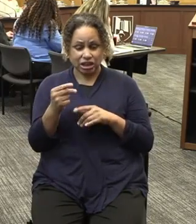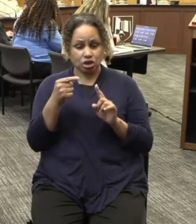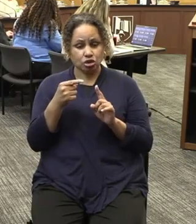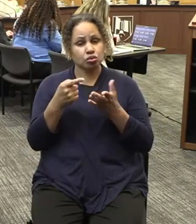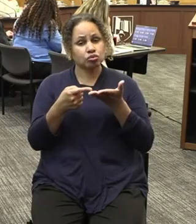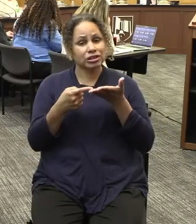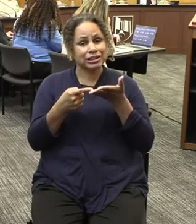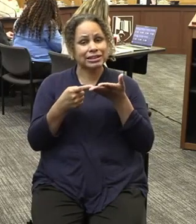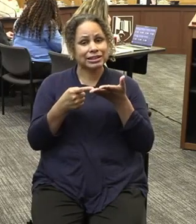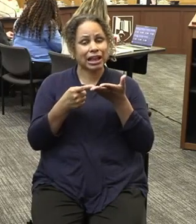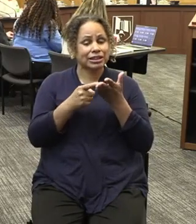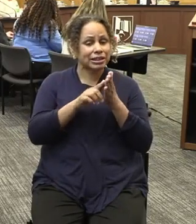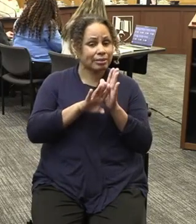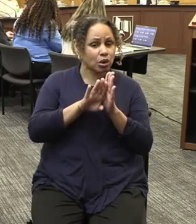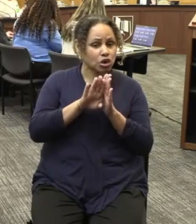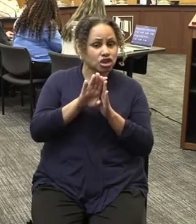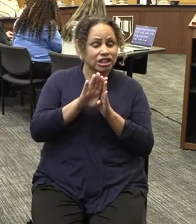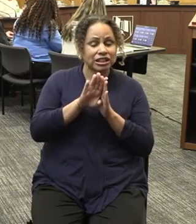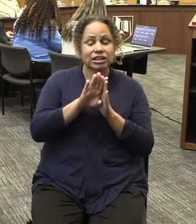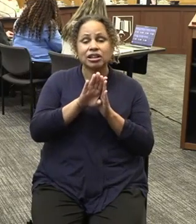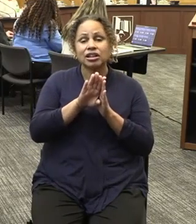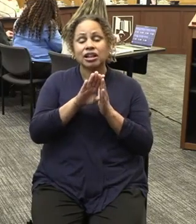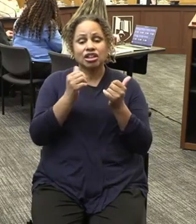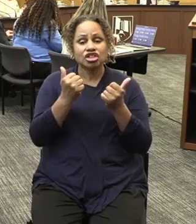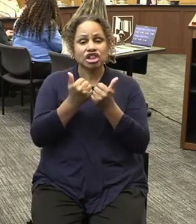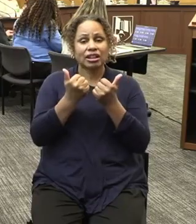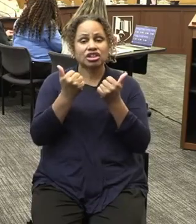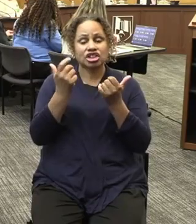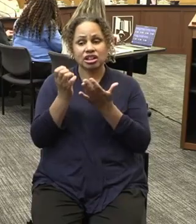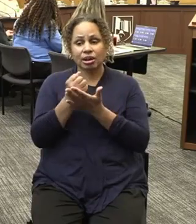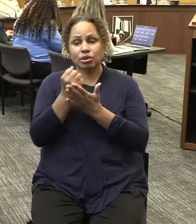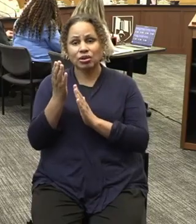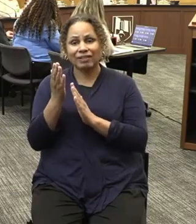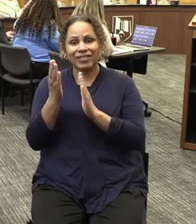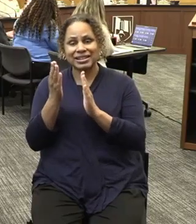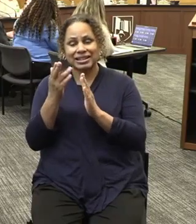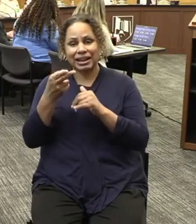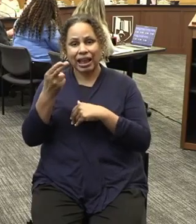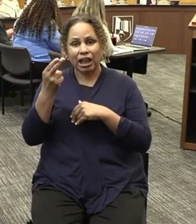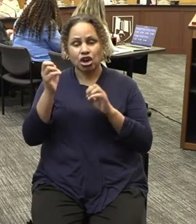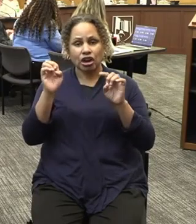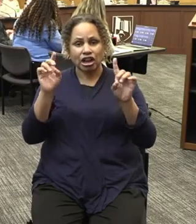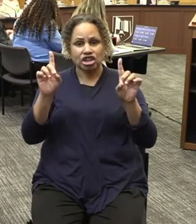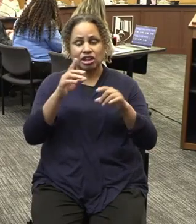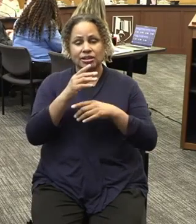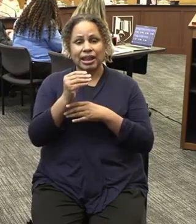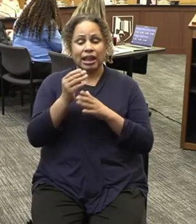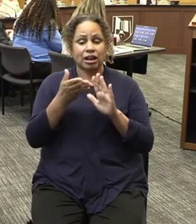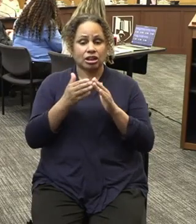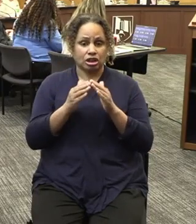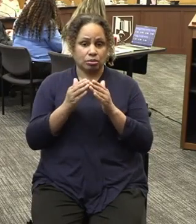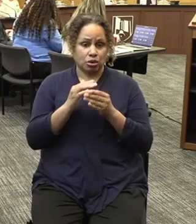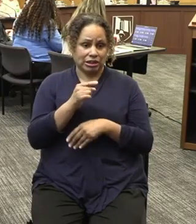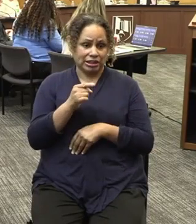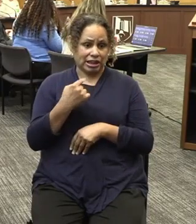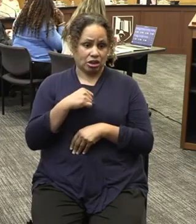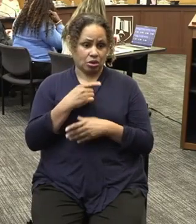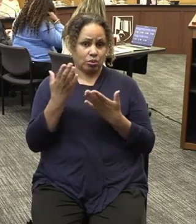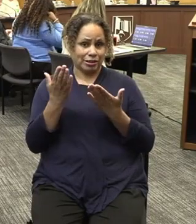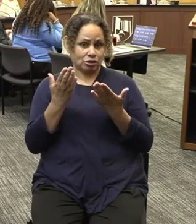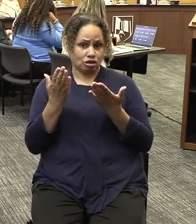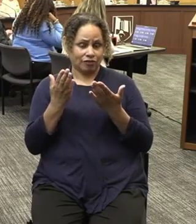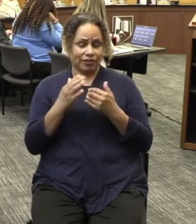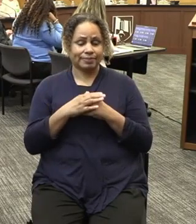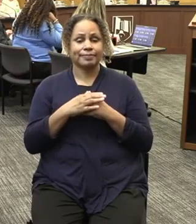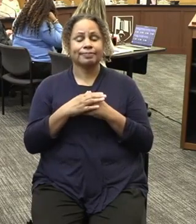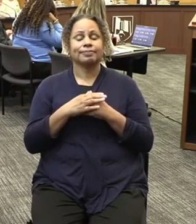discuss emerging challenges and opportunities facing higher education and the communities we serve. A major focus of the